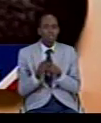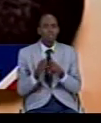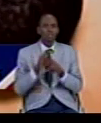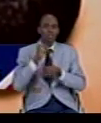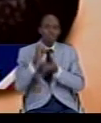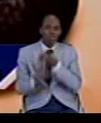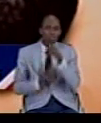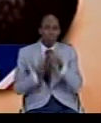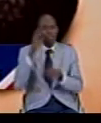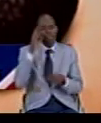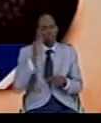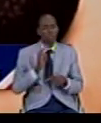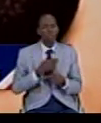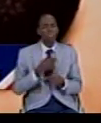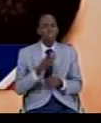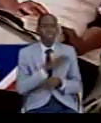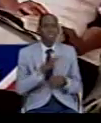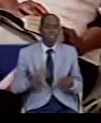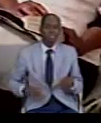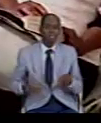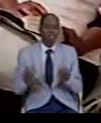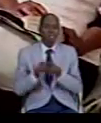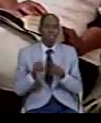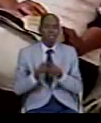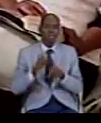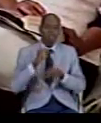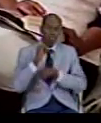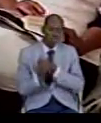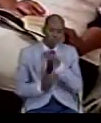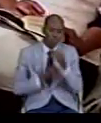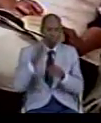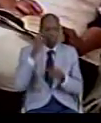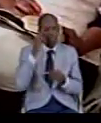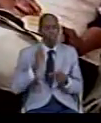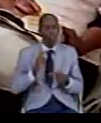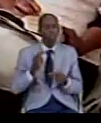us. Christ also suffered for us,